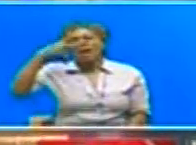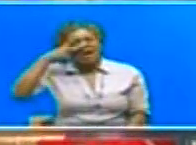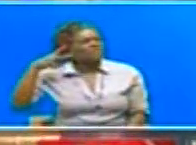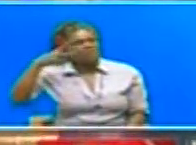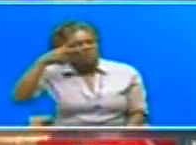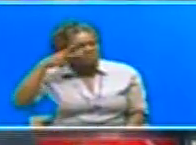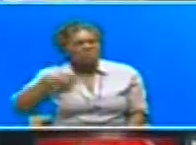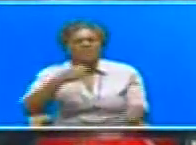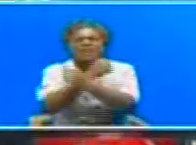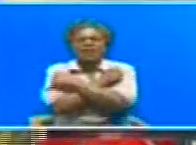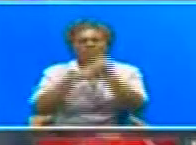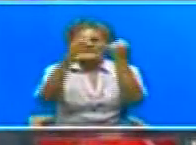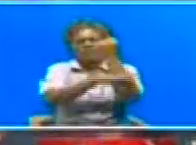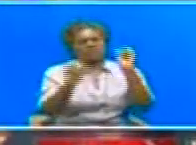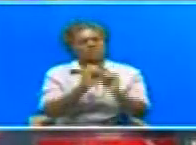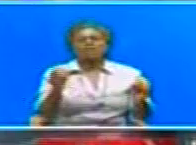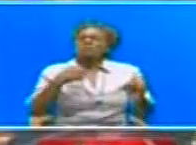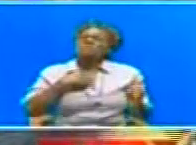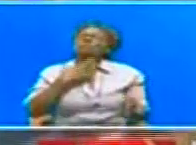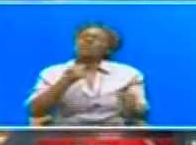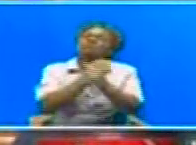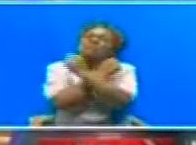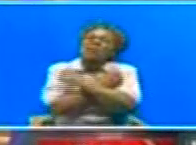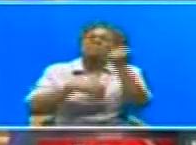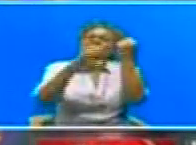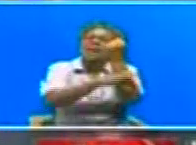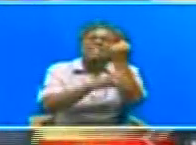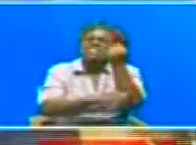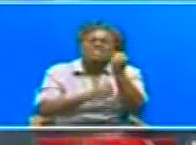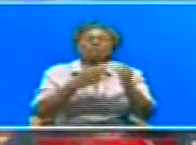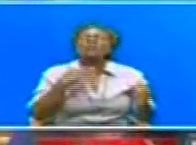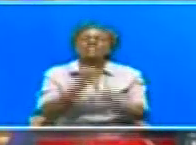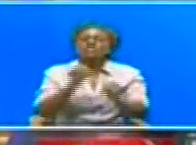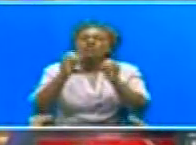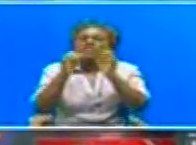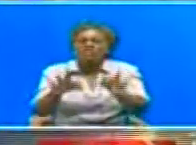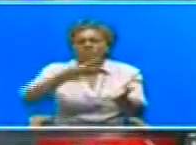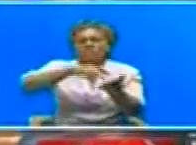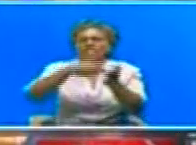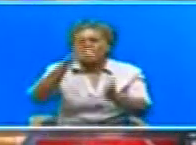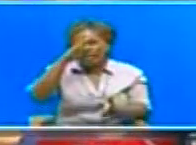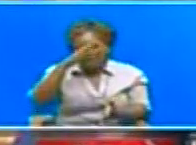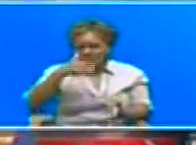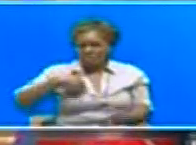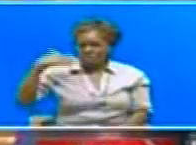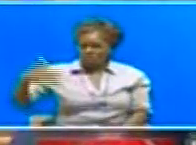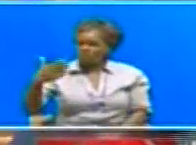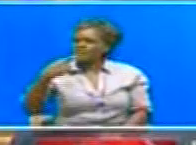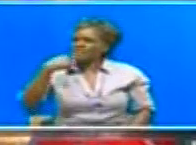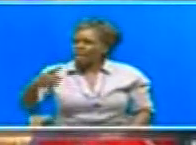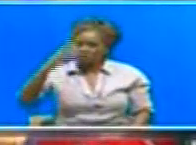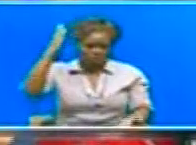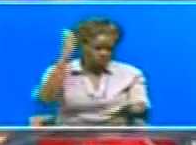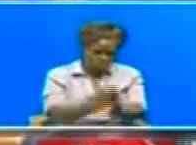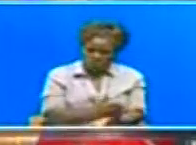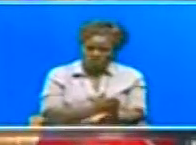a patriot. Well, I don't want to be a patriot if being a patriot is to lie. I don't want to be a patriot. No. Because I'll always speak the truth. And the